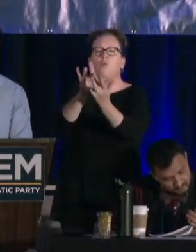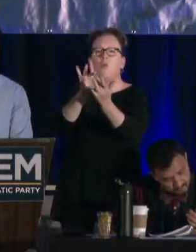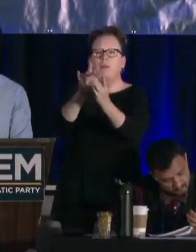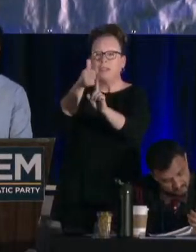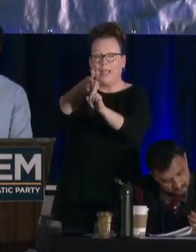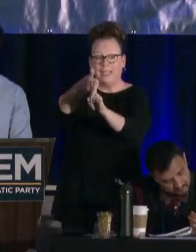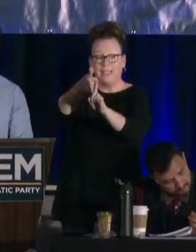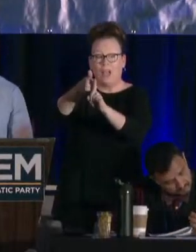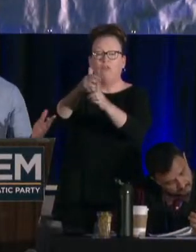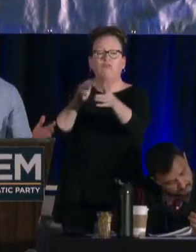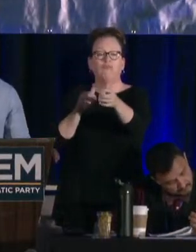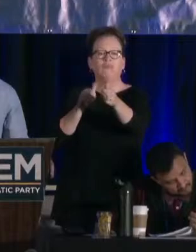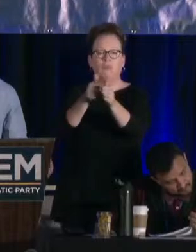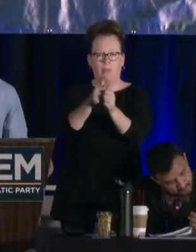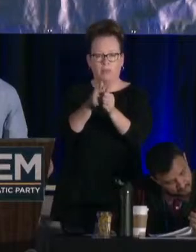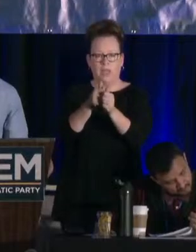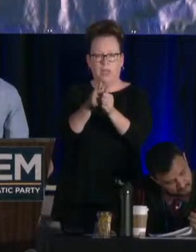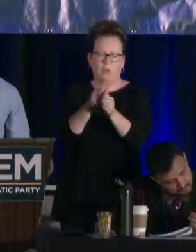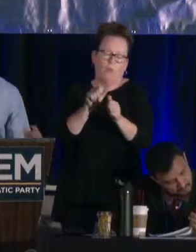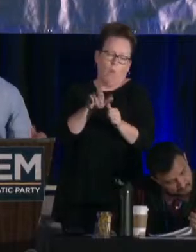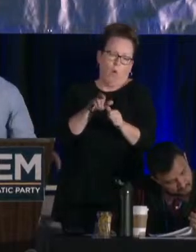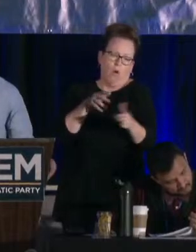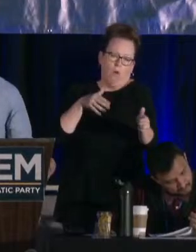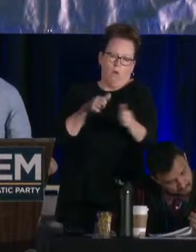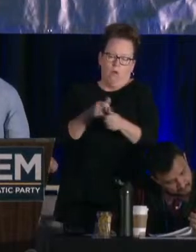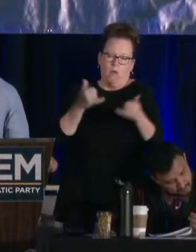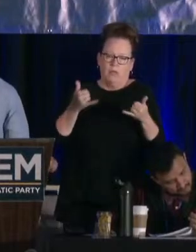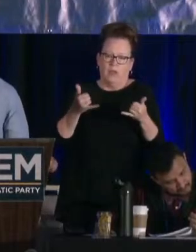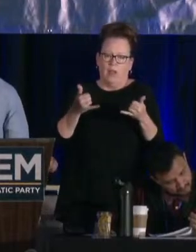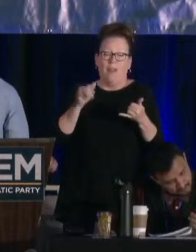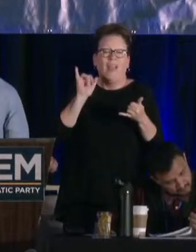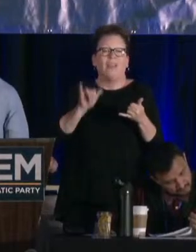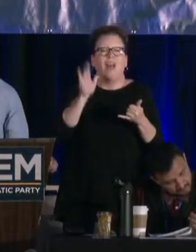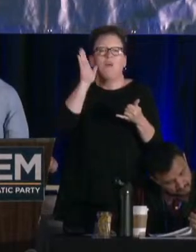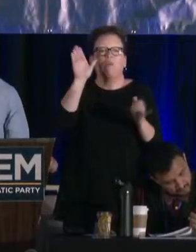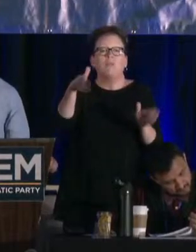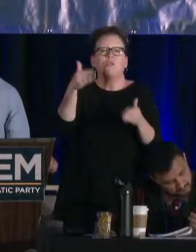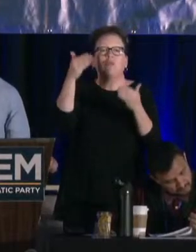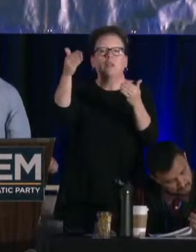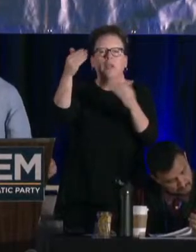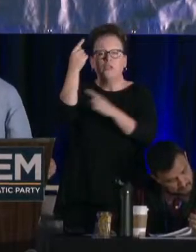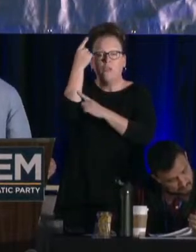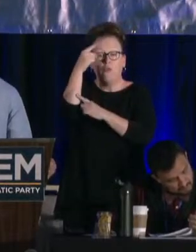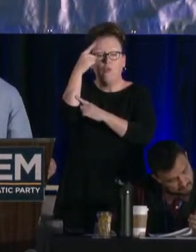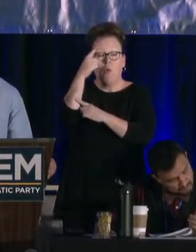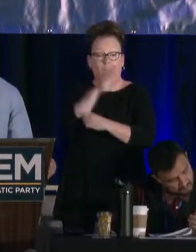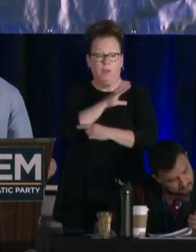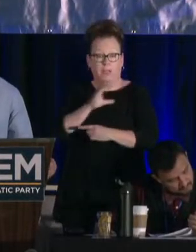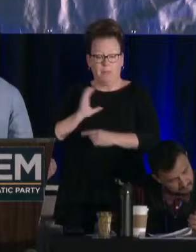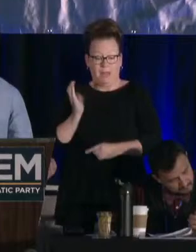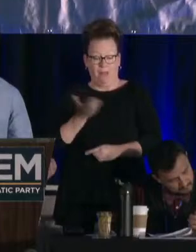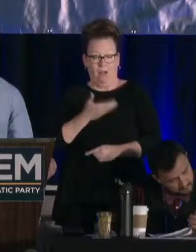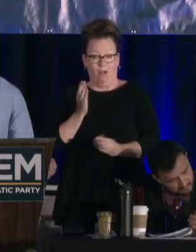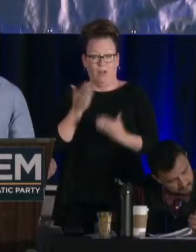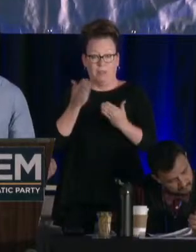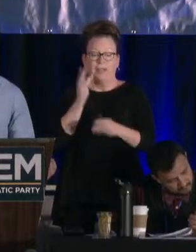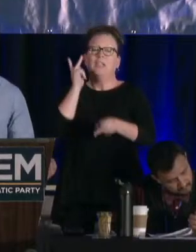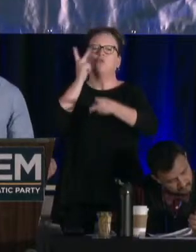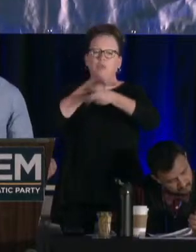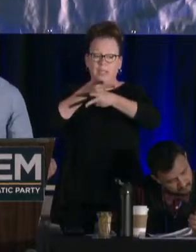been updated or is being updated. That will be the recommendation of the committee to keep the